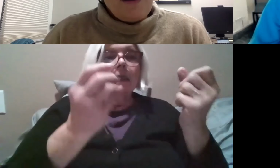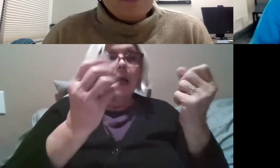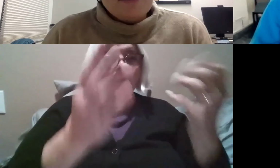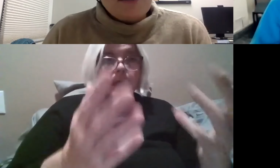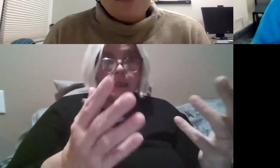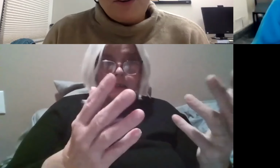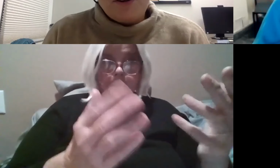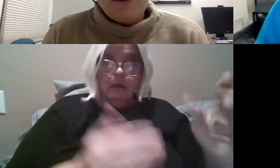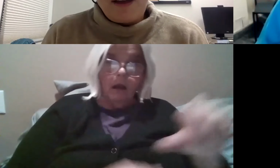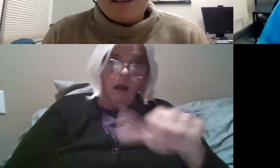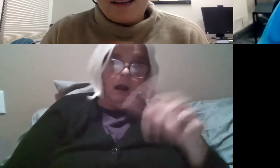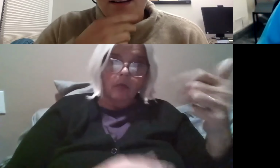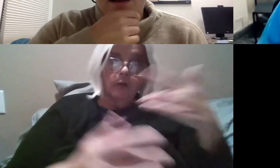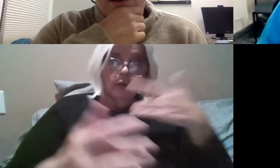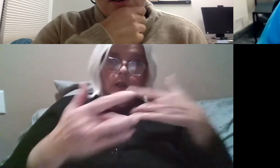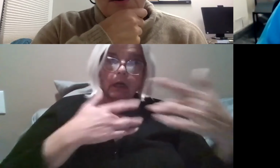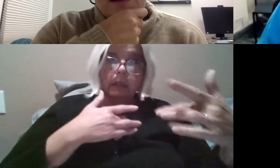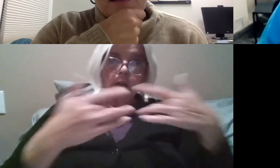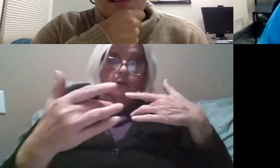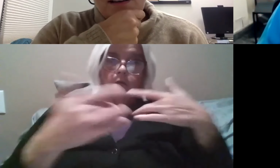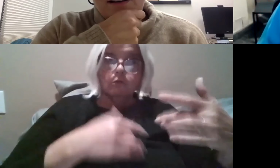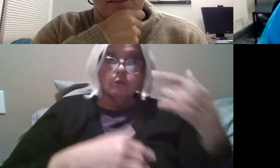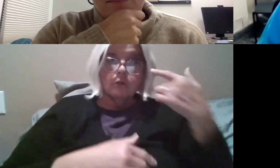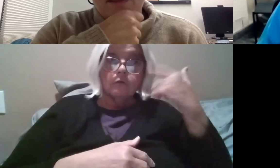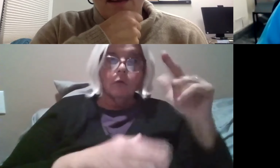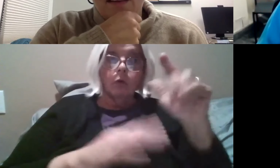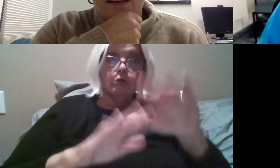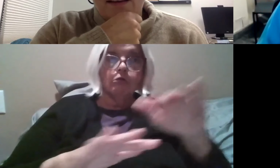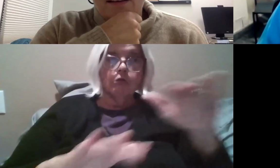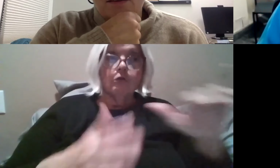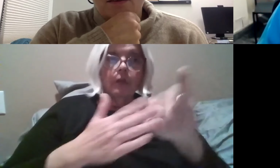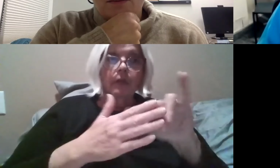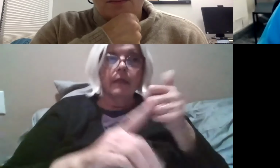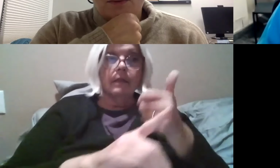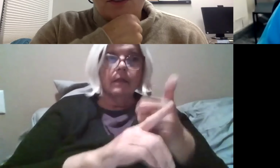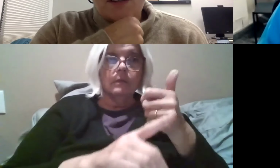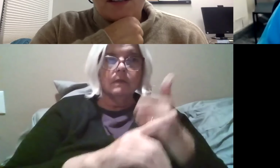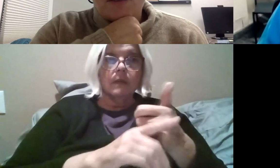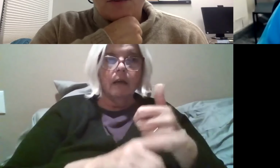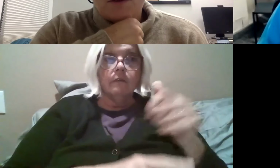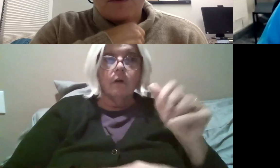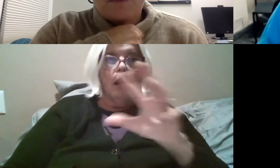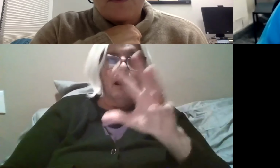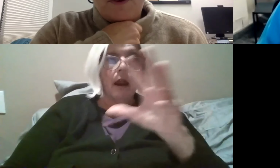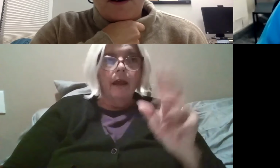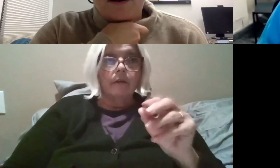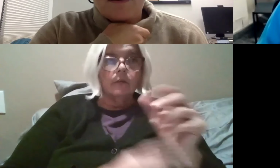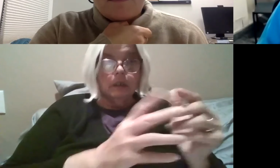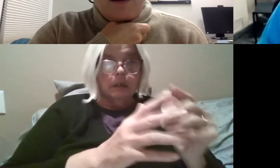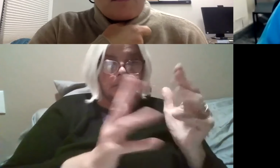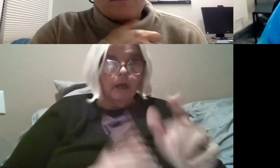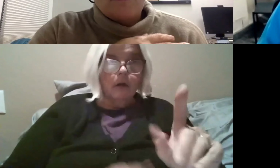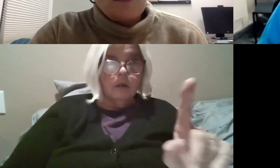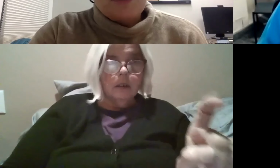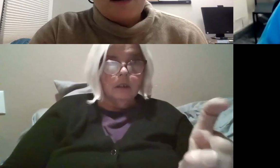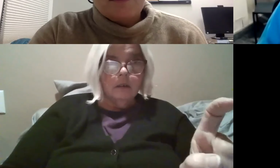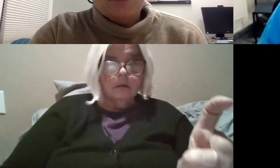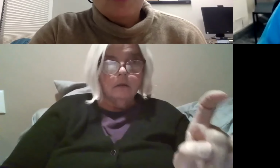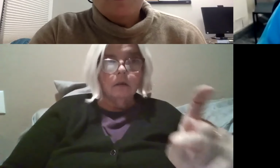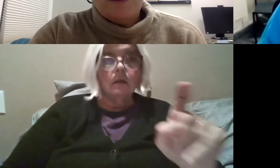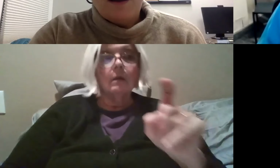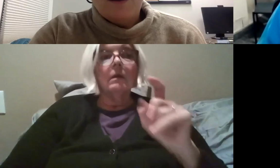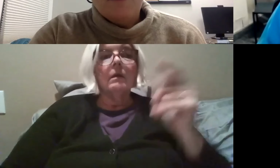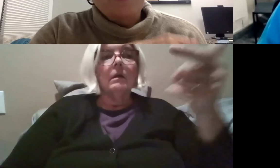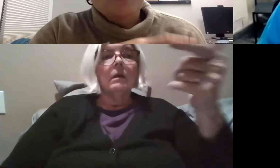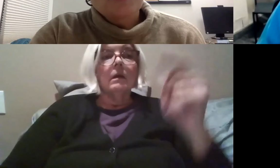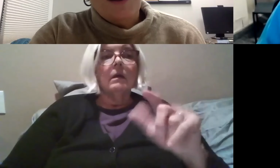You know, I actually don't know that data. I know that they really tried to have a very representative